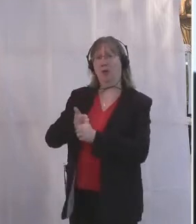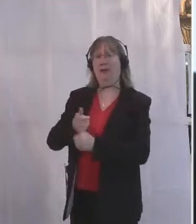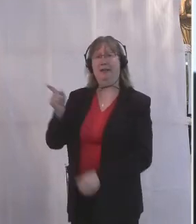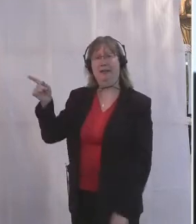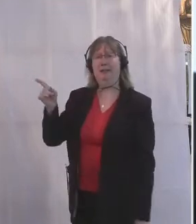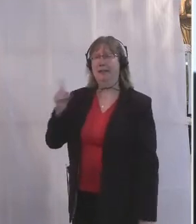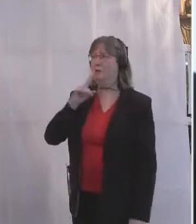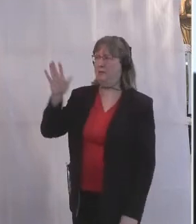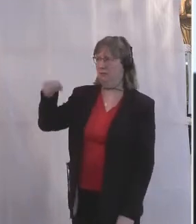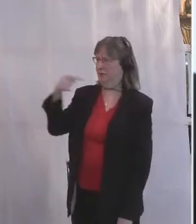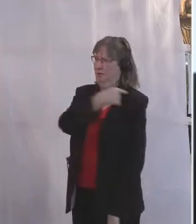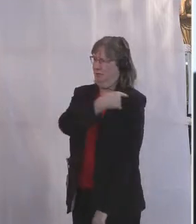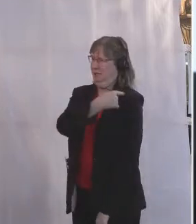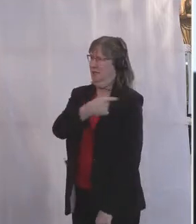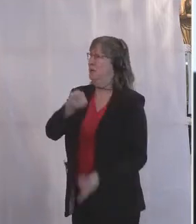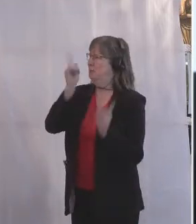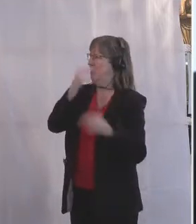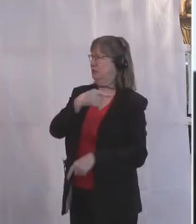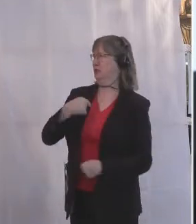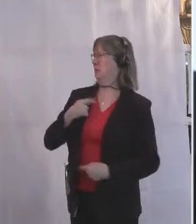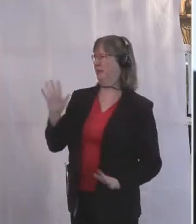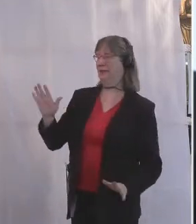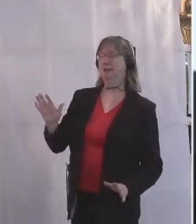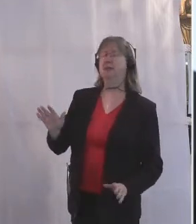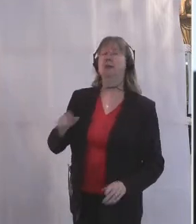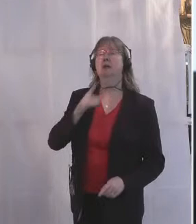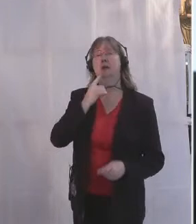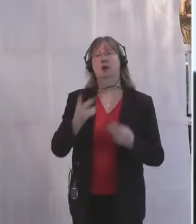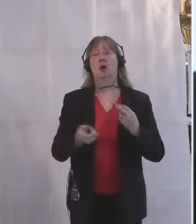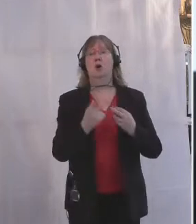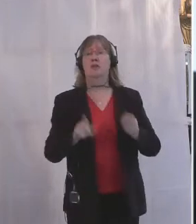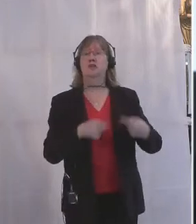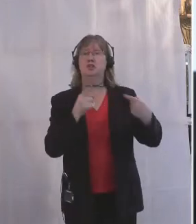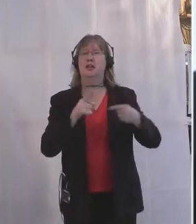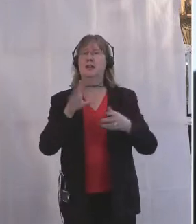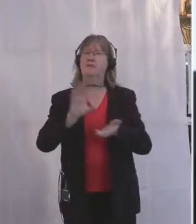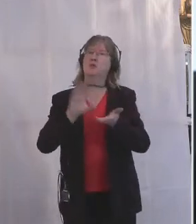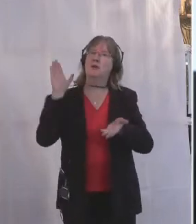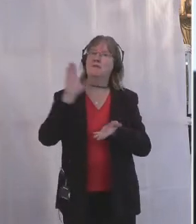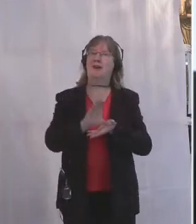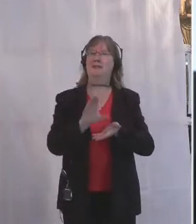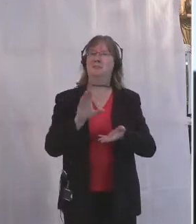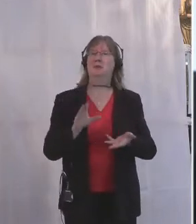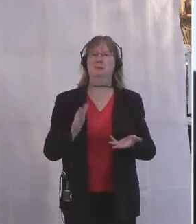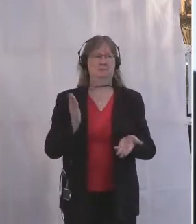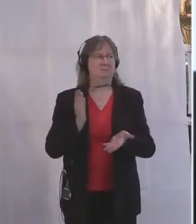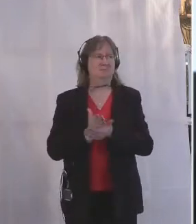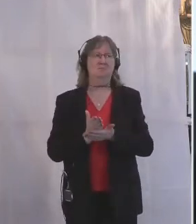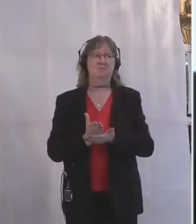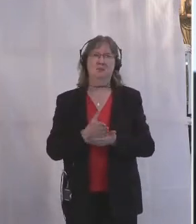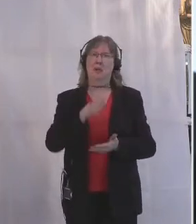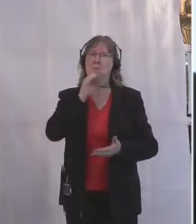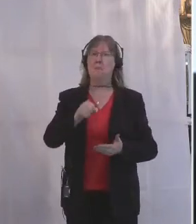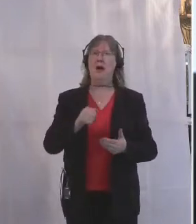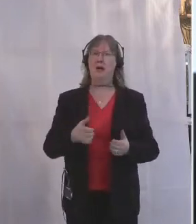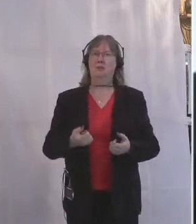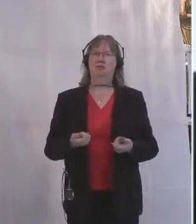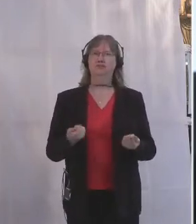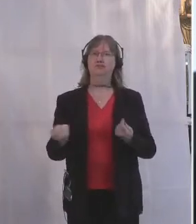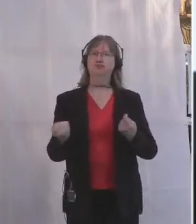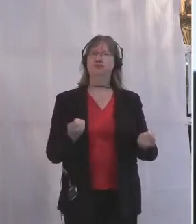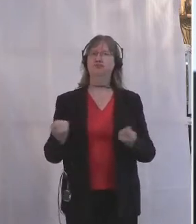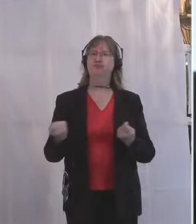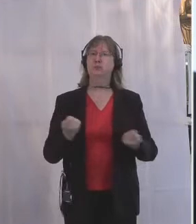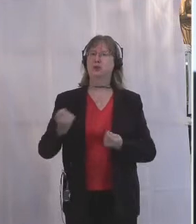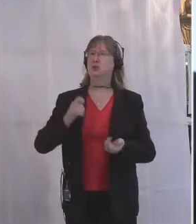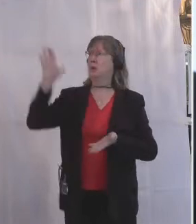my investors are. But also, I think the other challenge is the investment landscape is very much male-led, so a lot of the